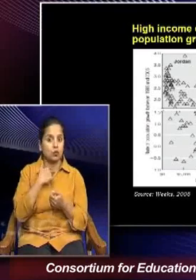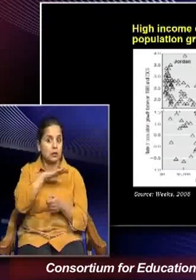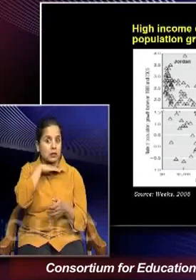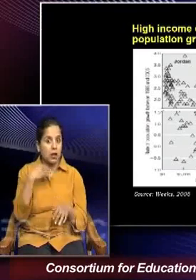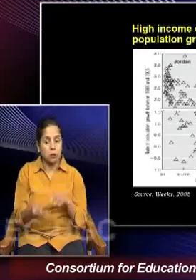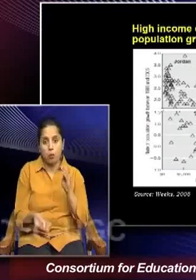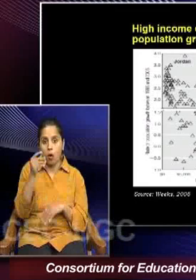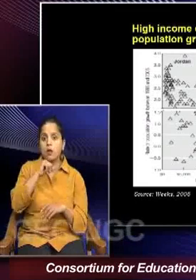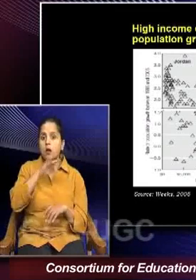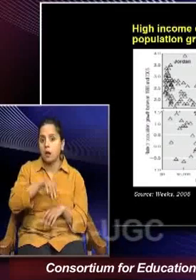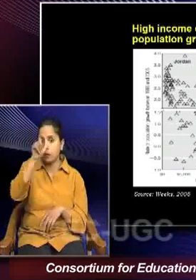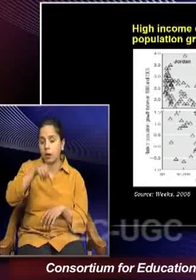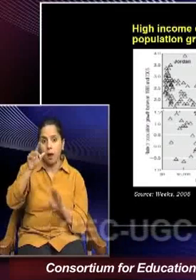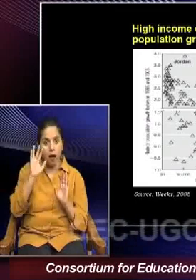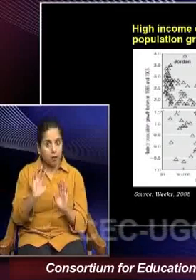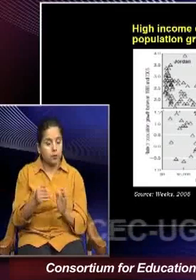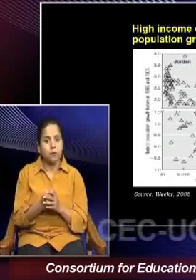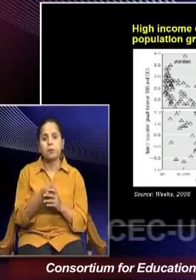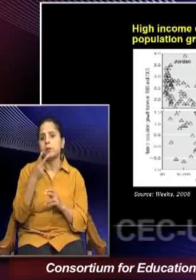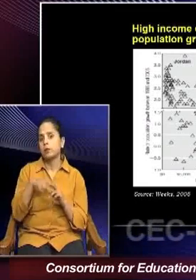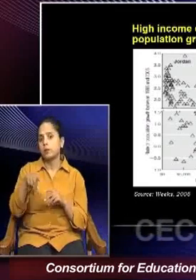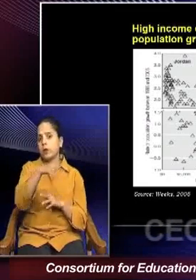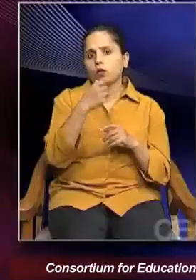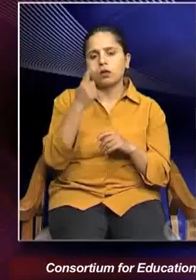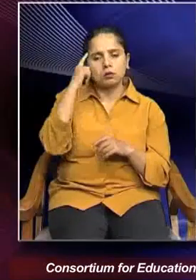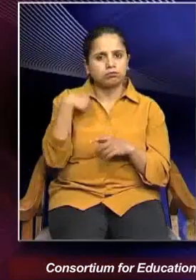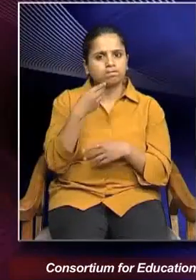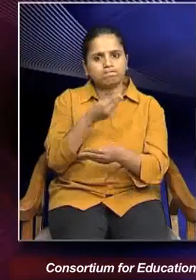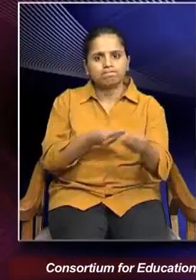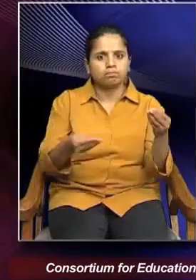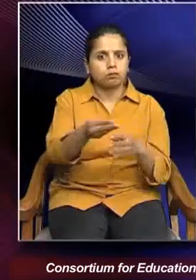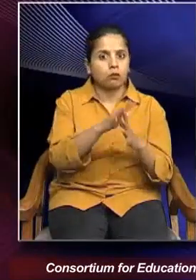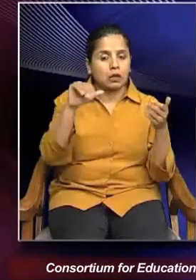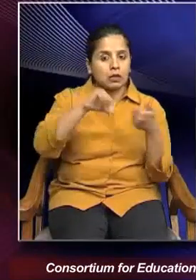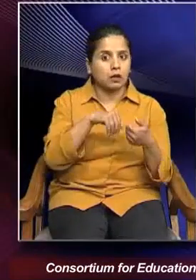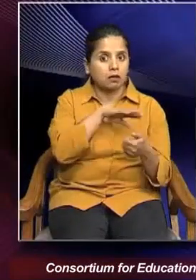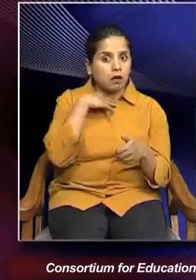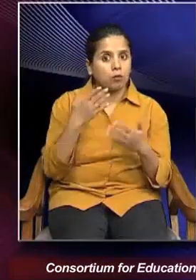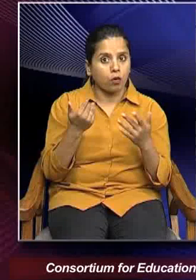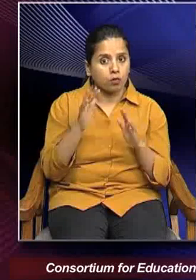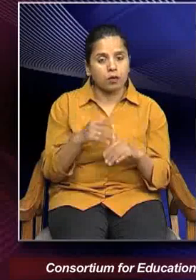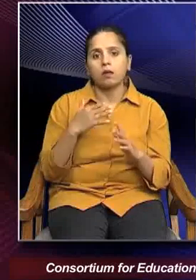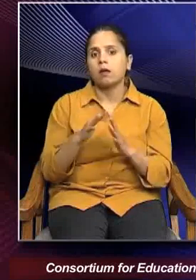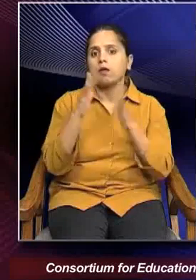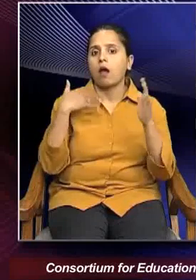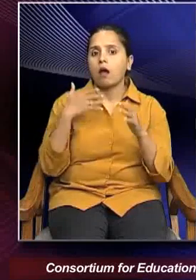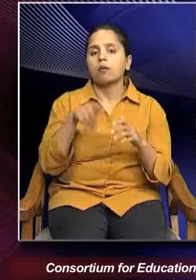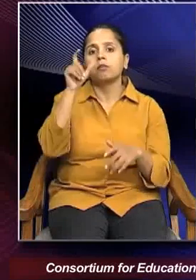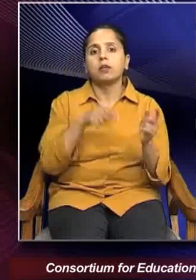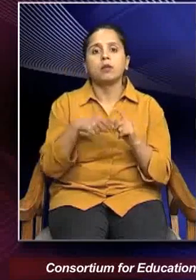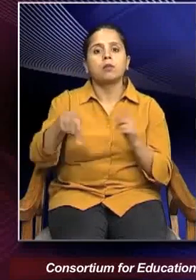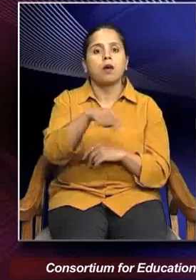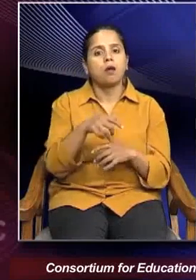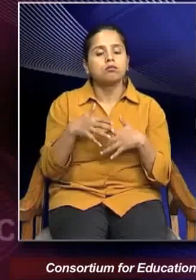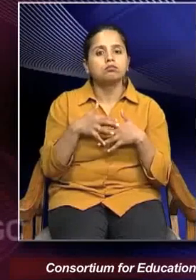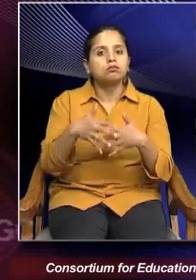in the young ages, so in order to compensate for this higher risk of death, we have relatively higher fertility levels, and thus